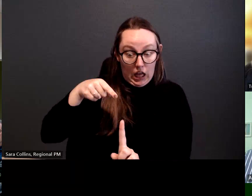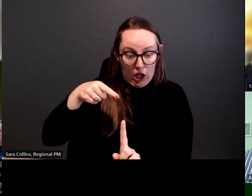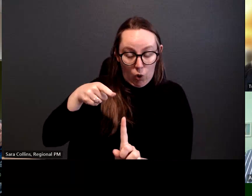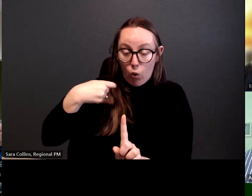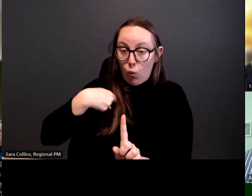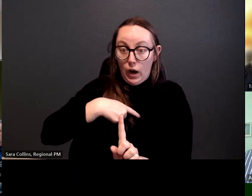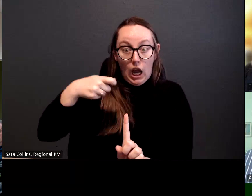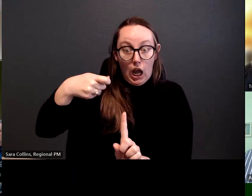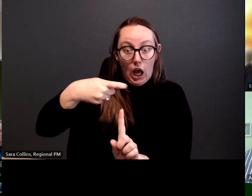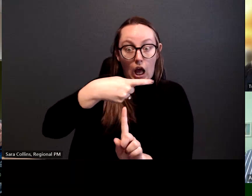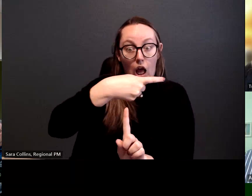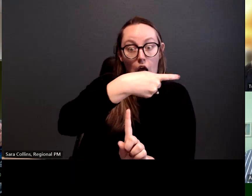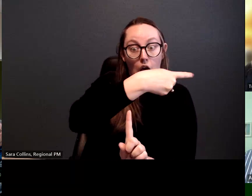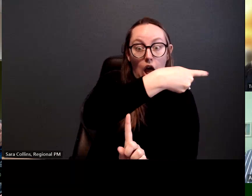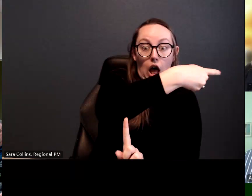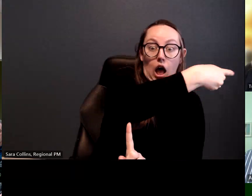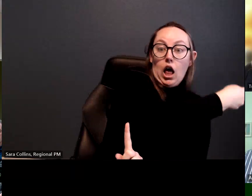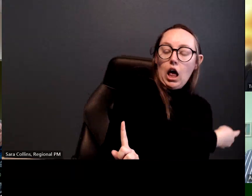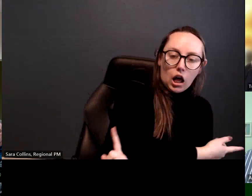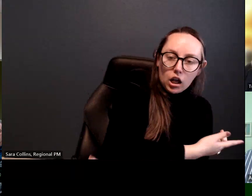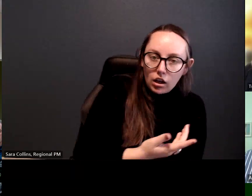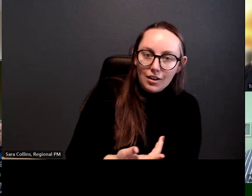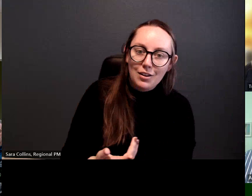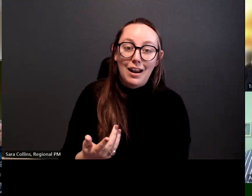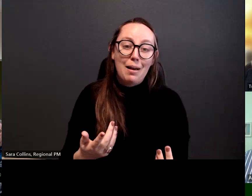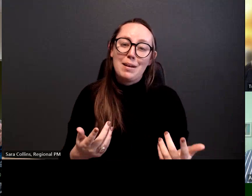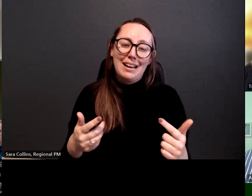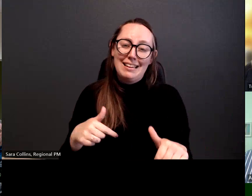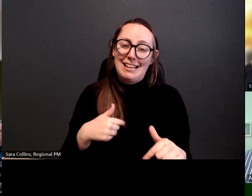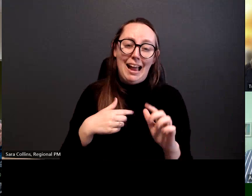I could take advantage of this one-way conversation.